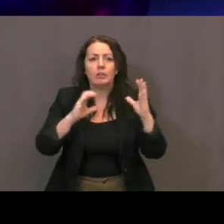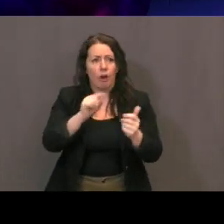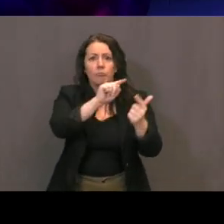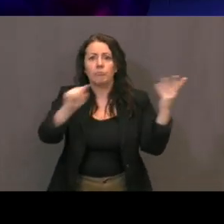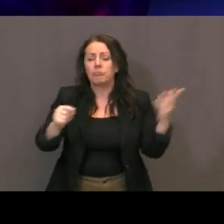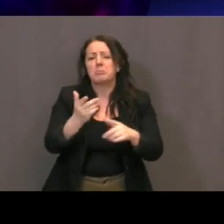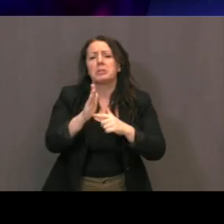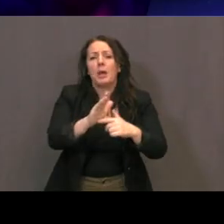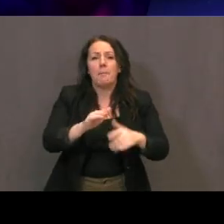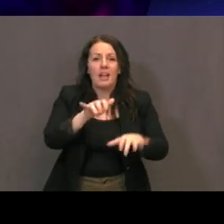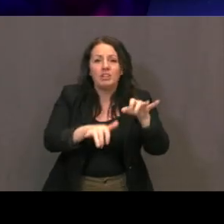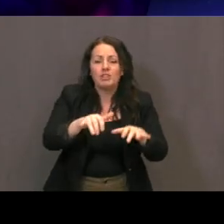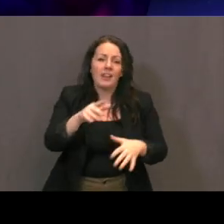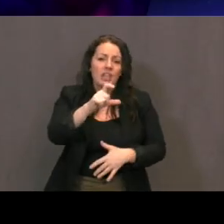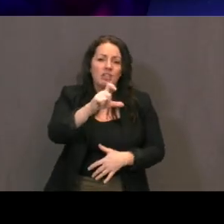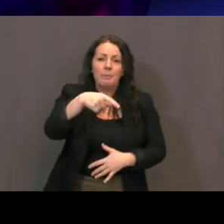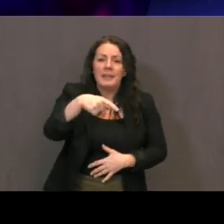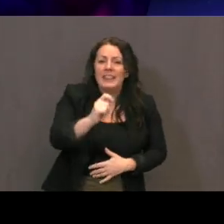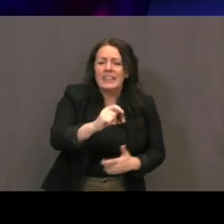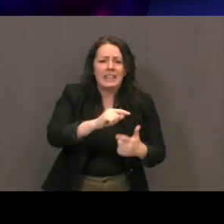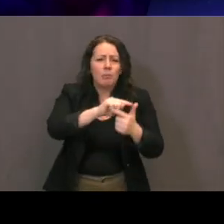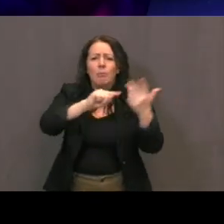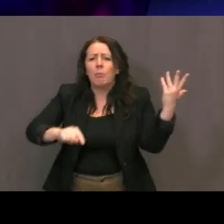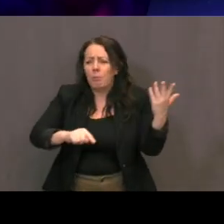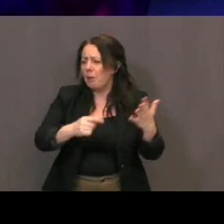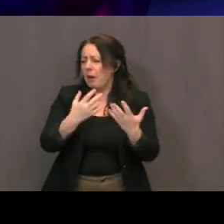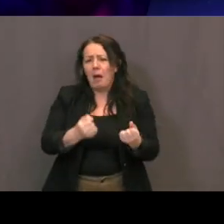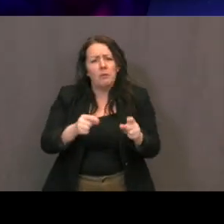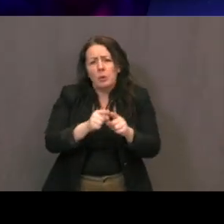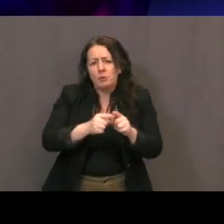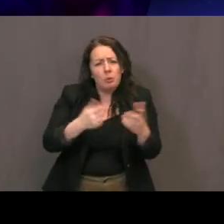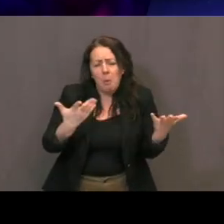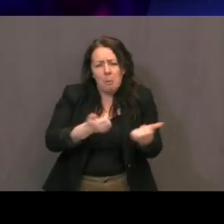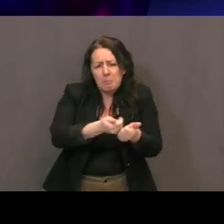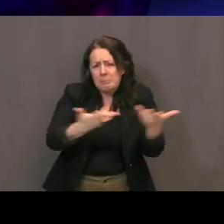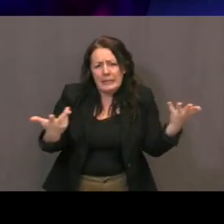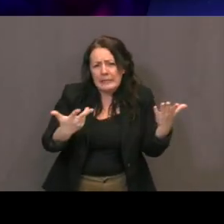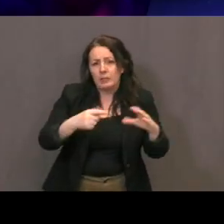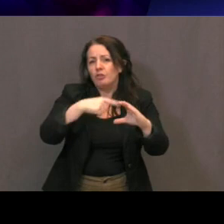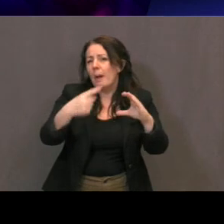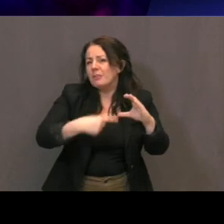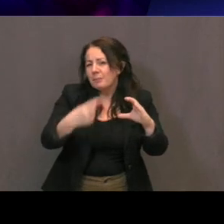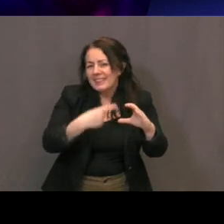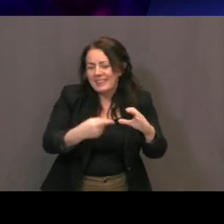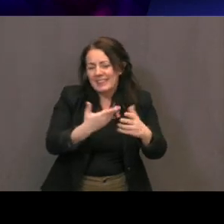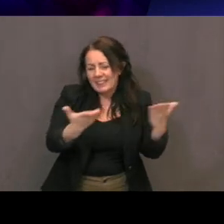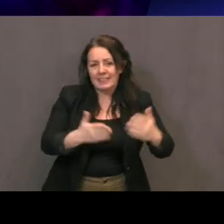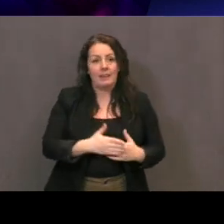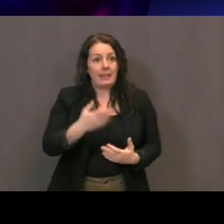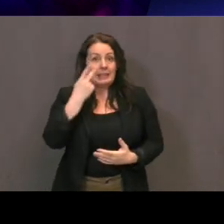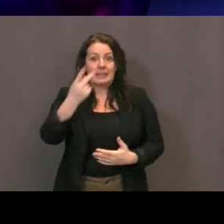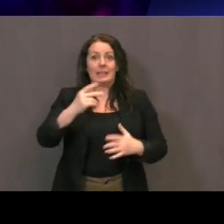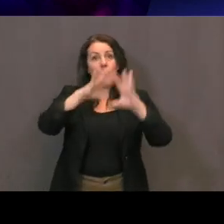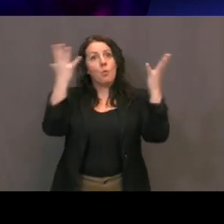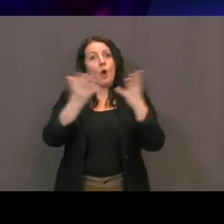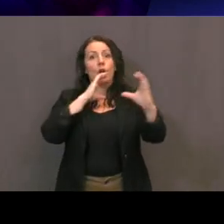the human identity of communication, it's actually transforming. And this, of course, raises several questions. First